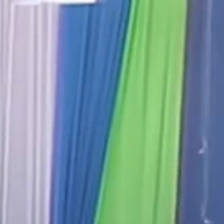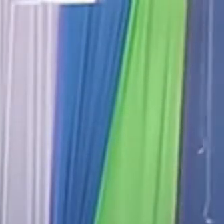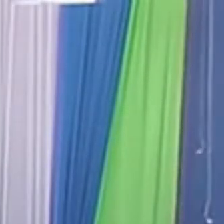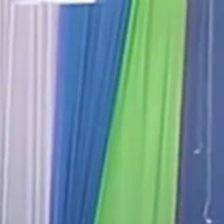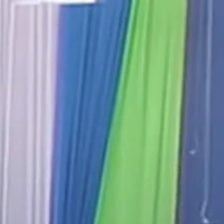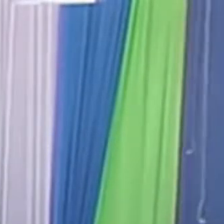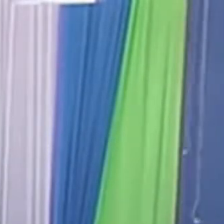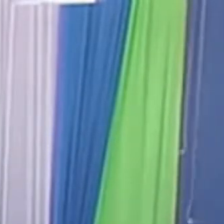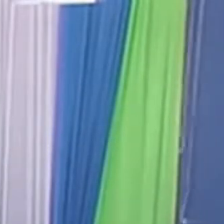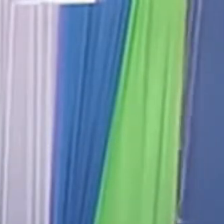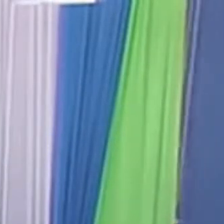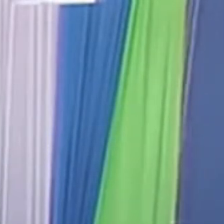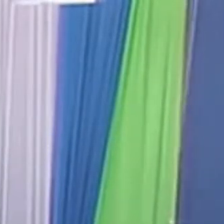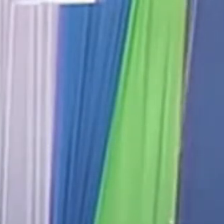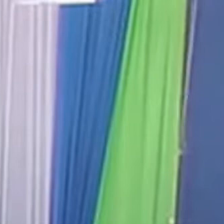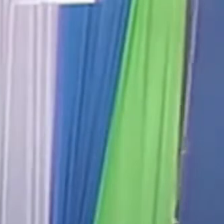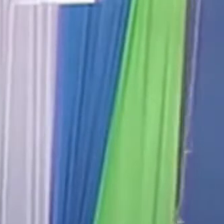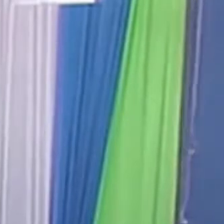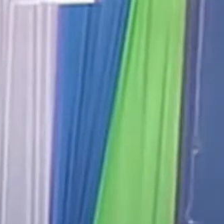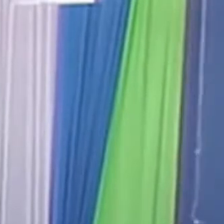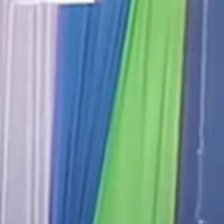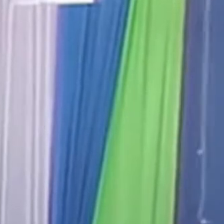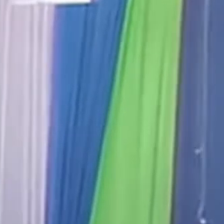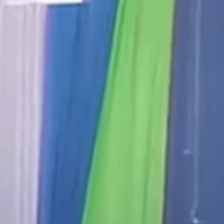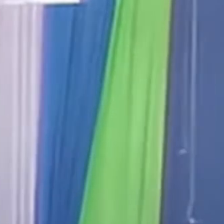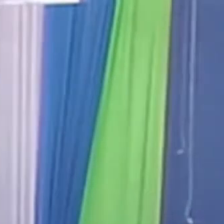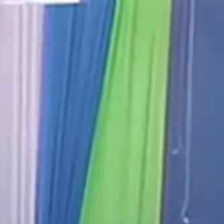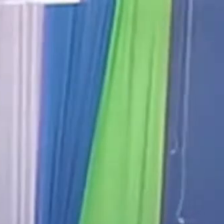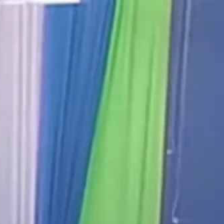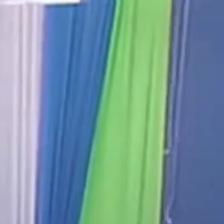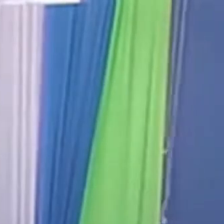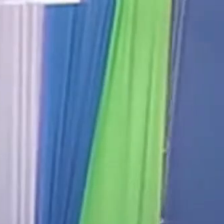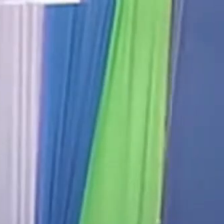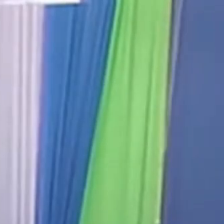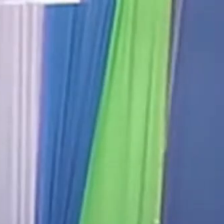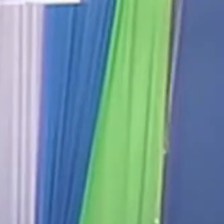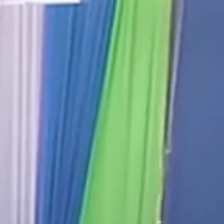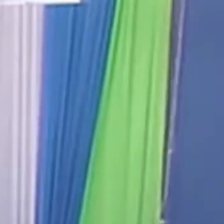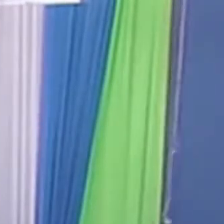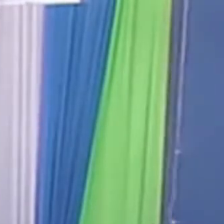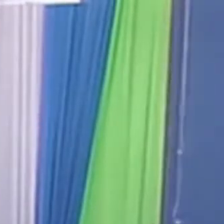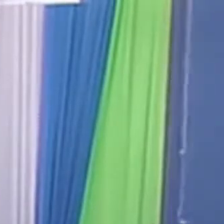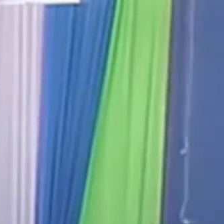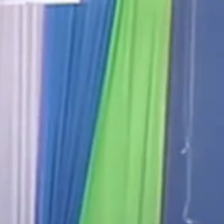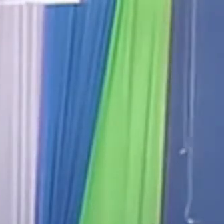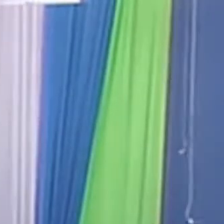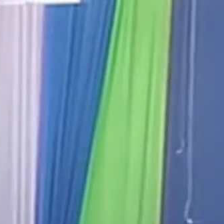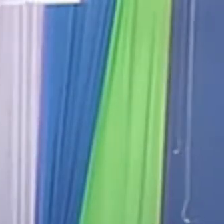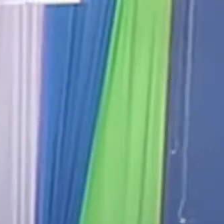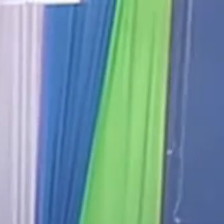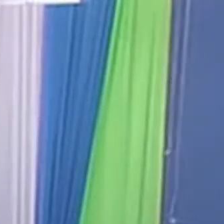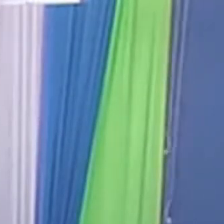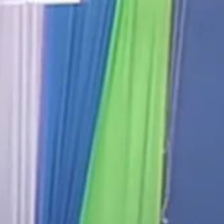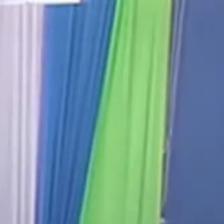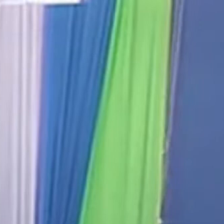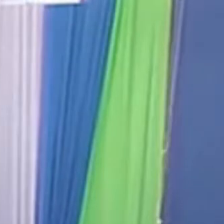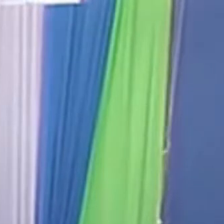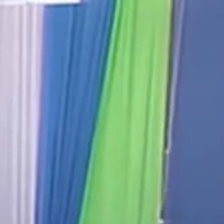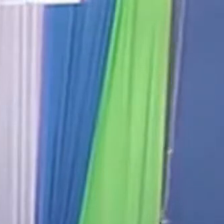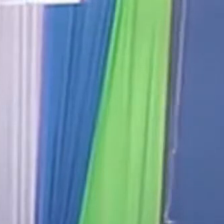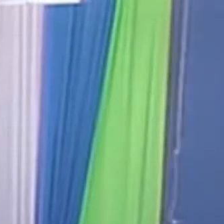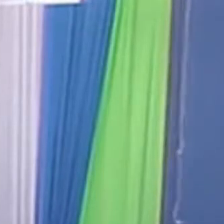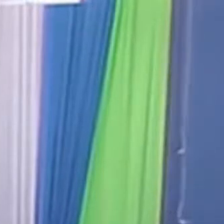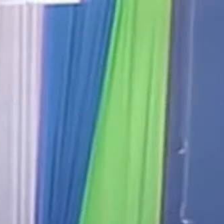comes. Bless the Lord, O my soul, O my